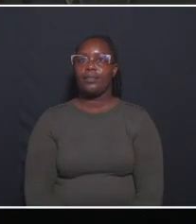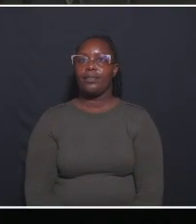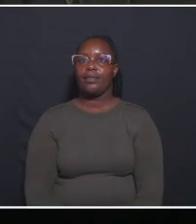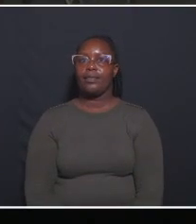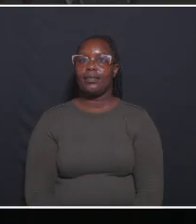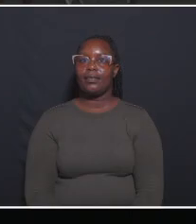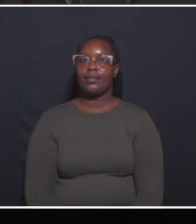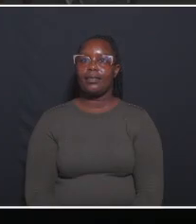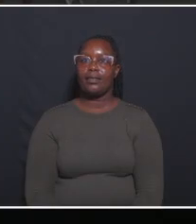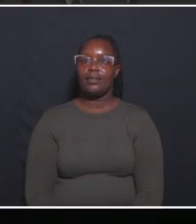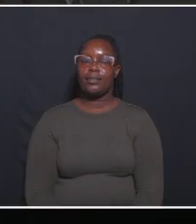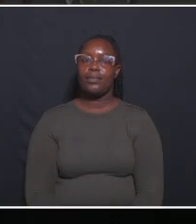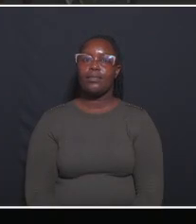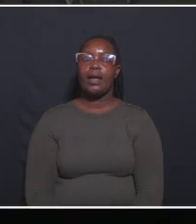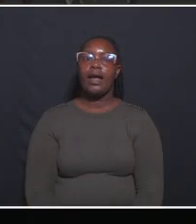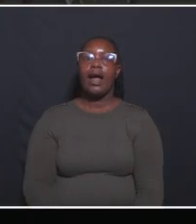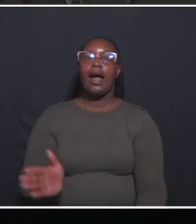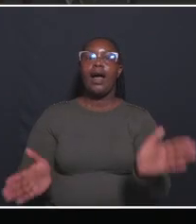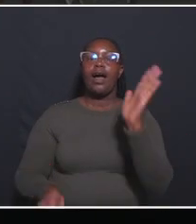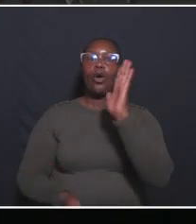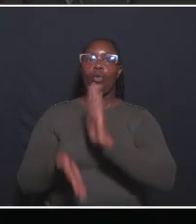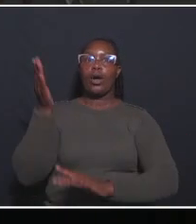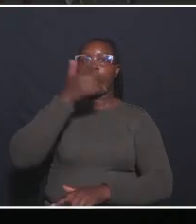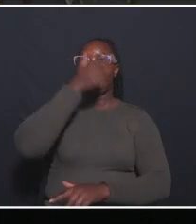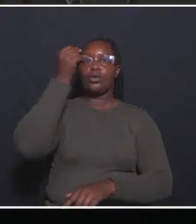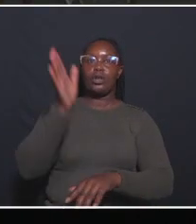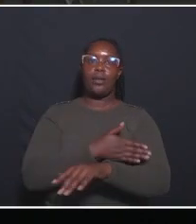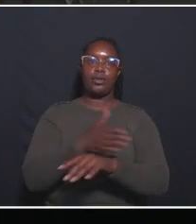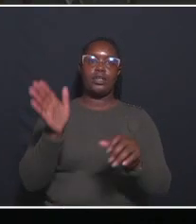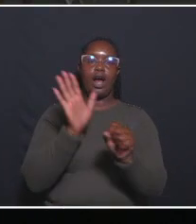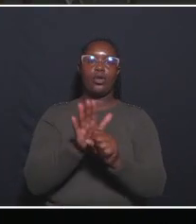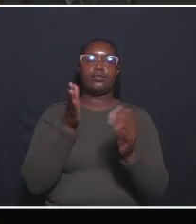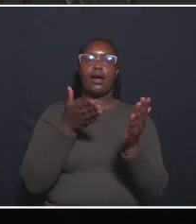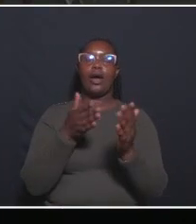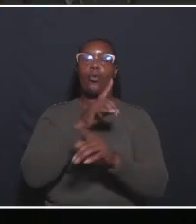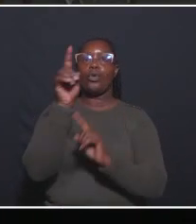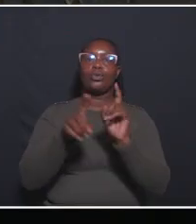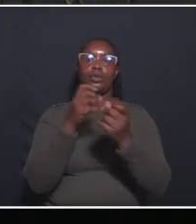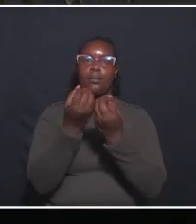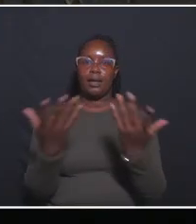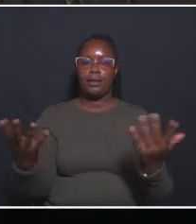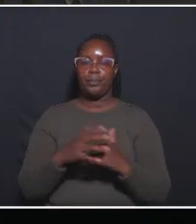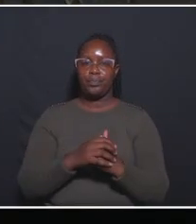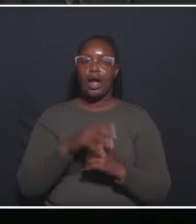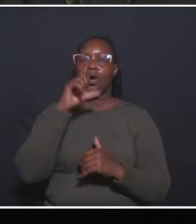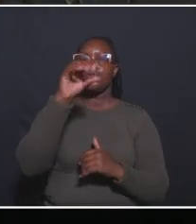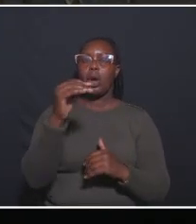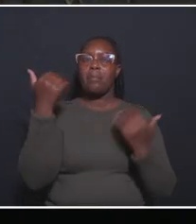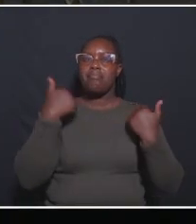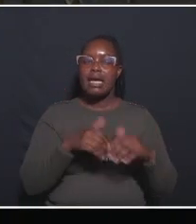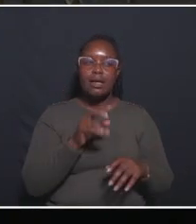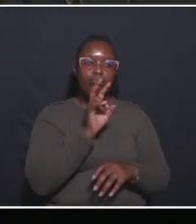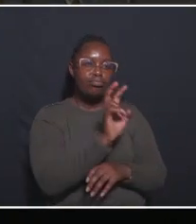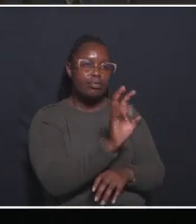in there. How did I choose footage for which part? I will say, like I